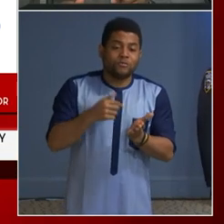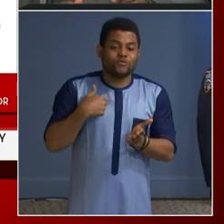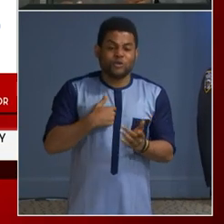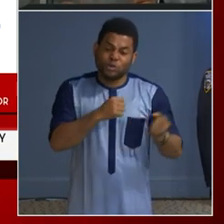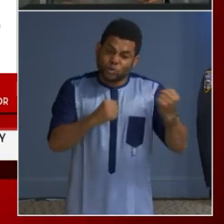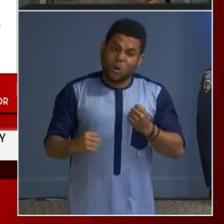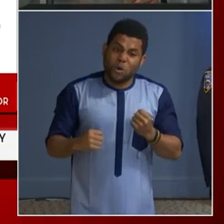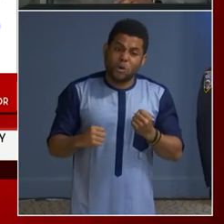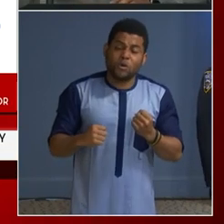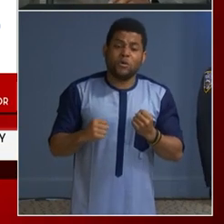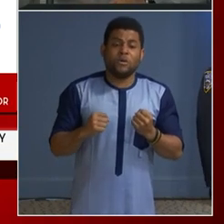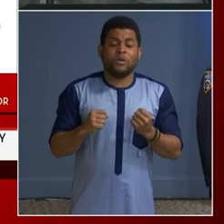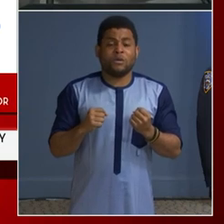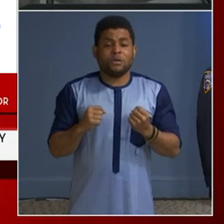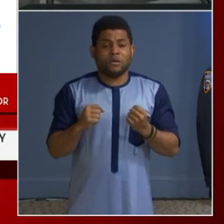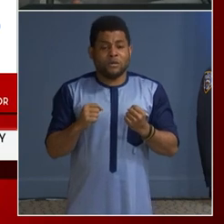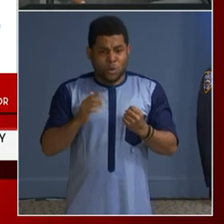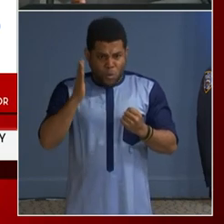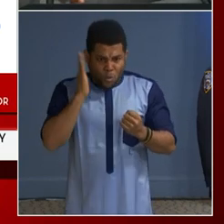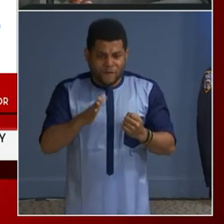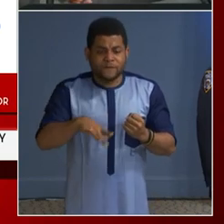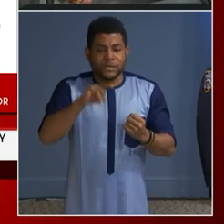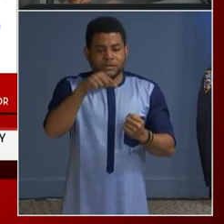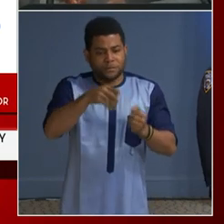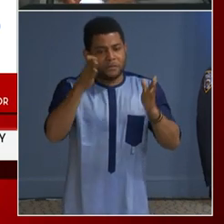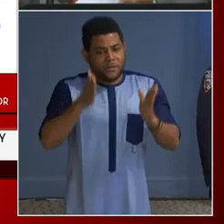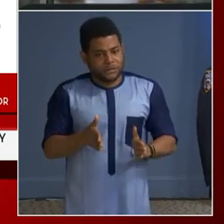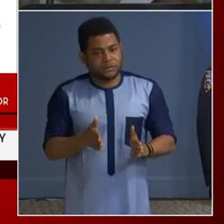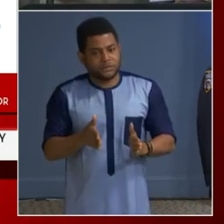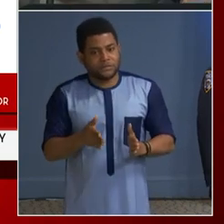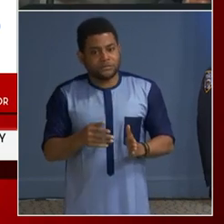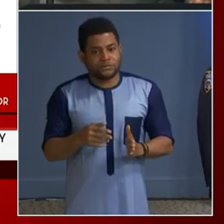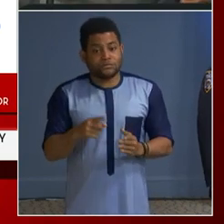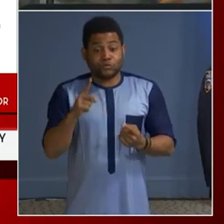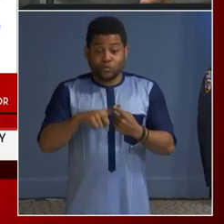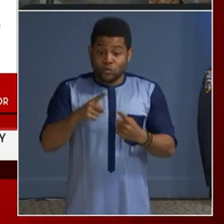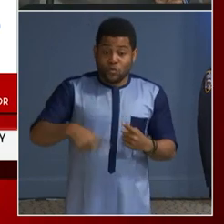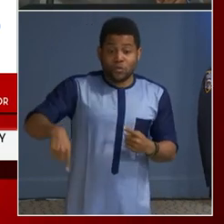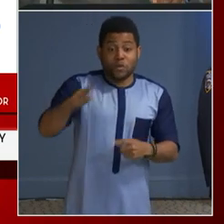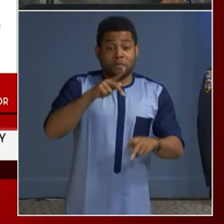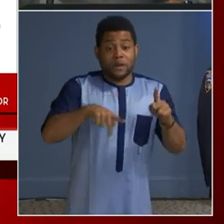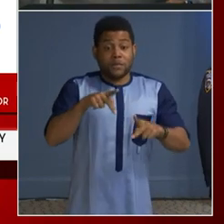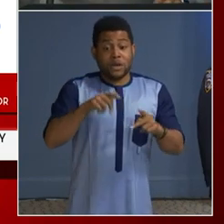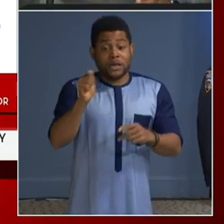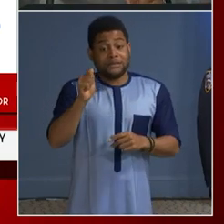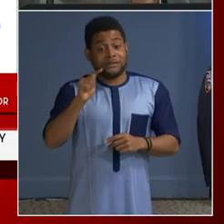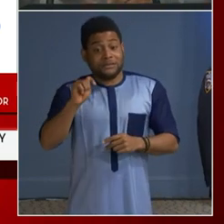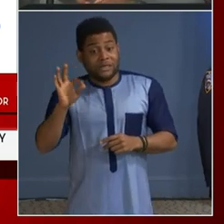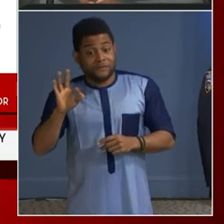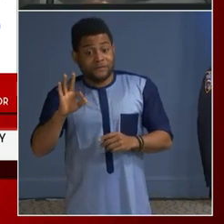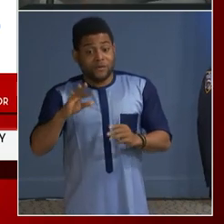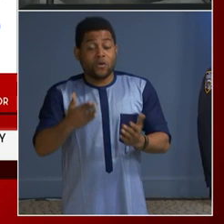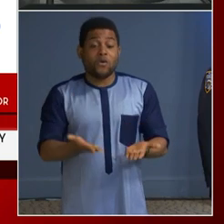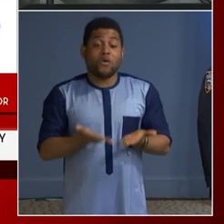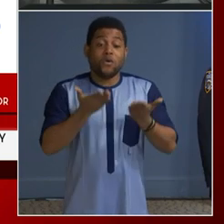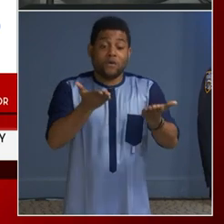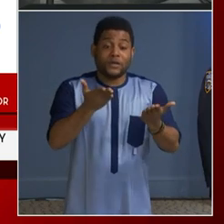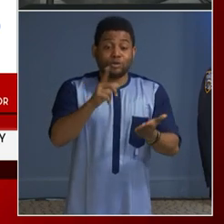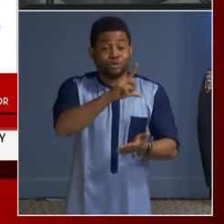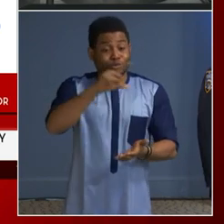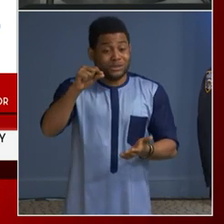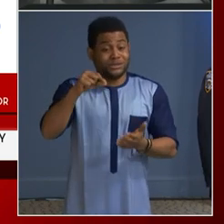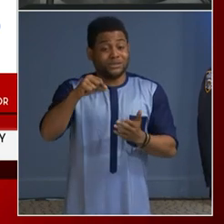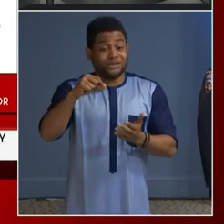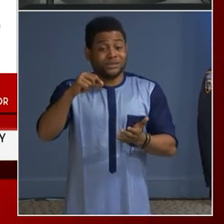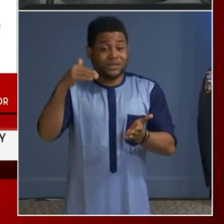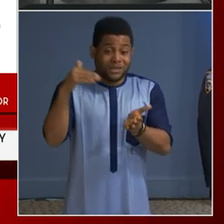in addition to the investigation, ATF will offer $20,000 for information leading to